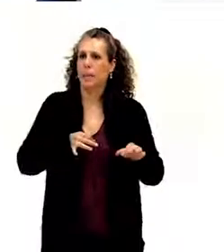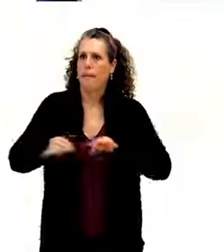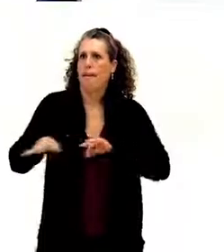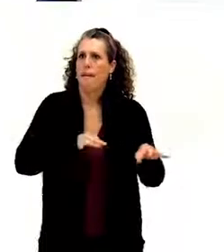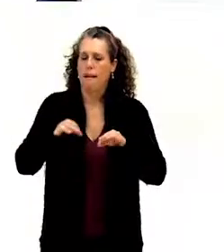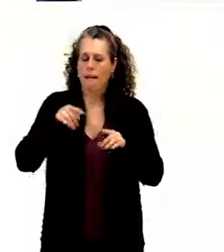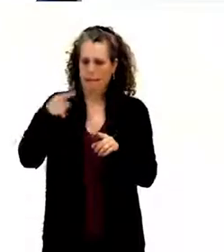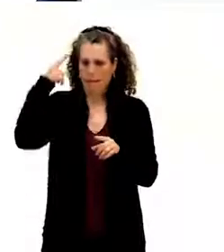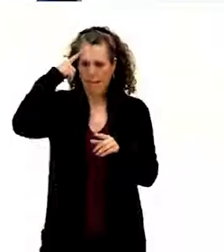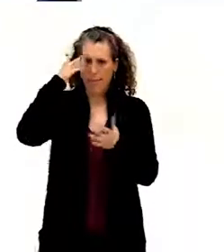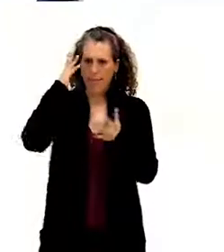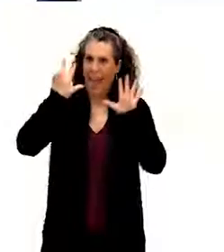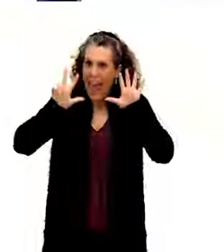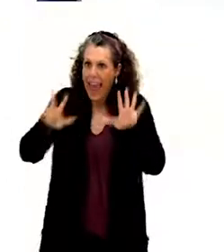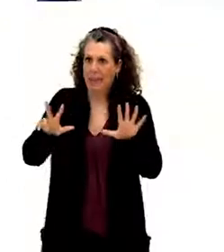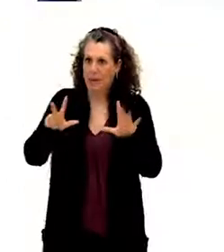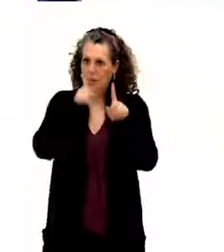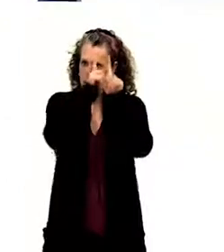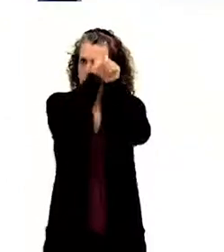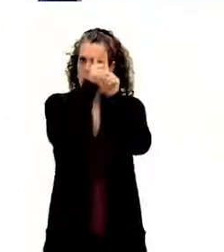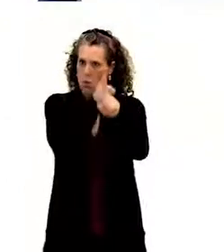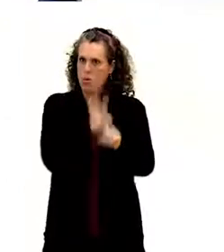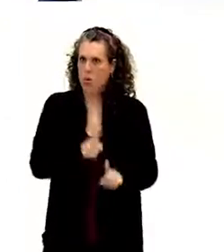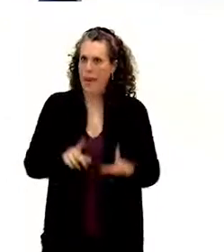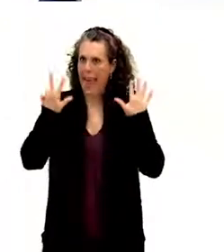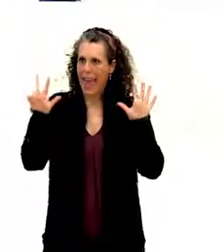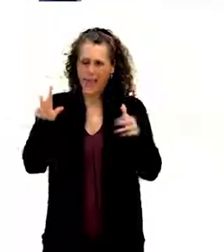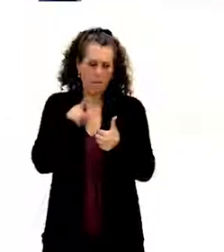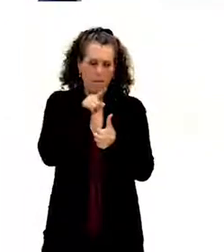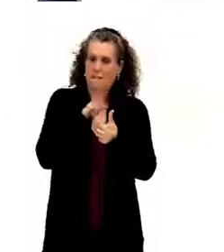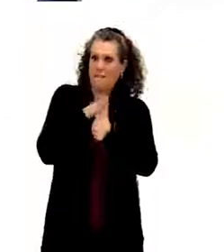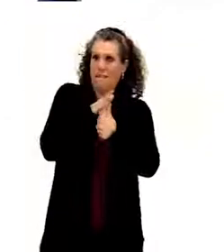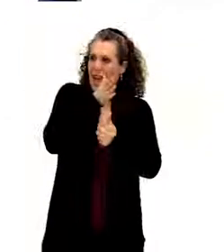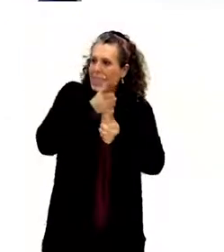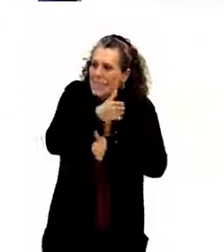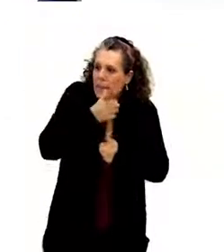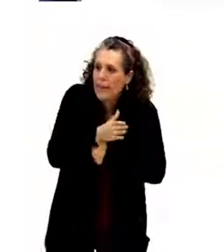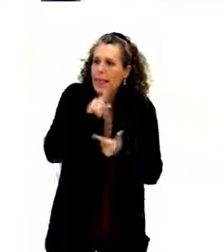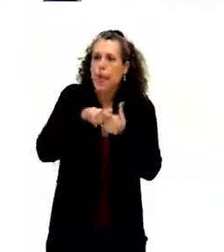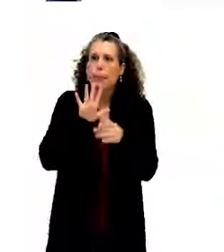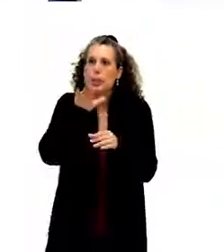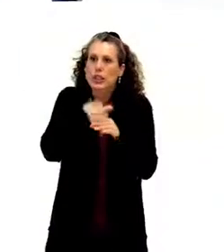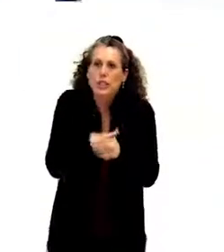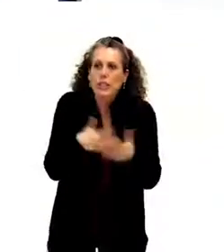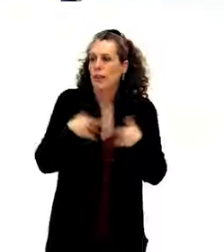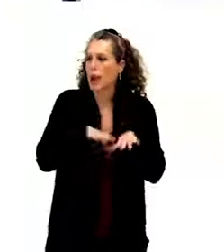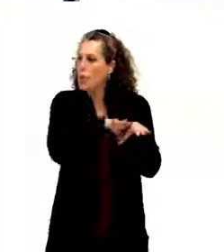concrete objectives, 8 objectives. Accessibility is number one, participation,